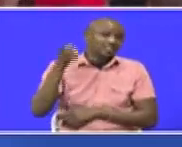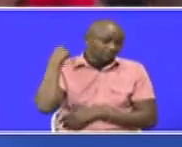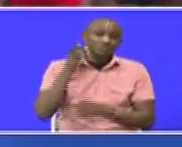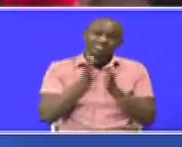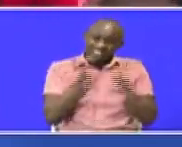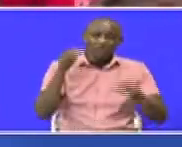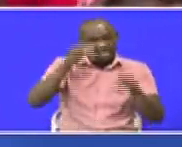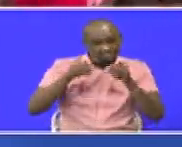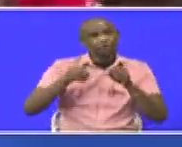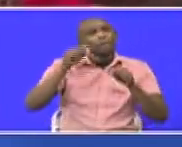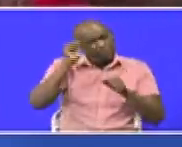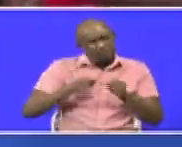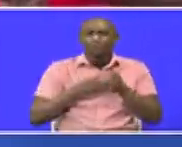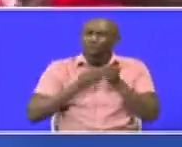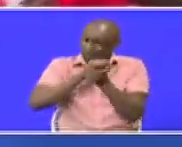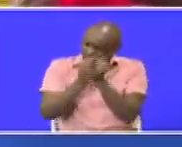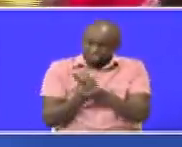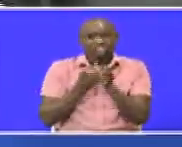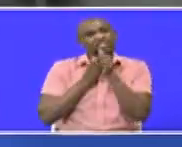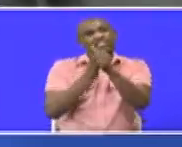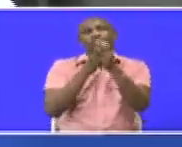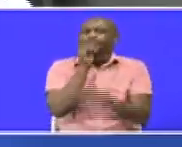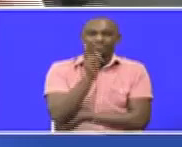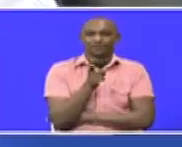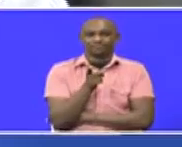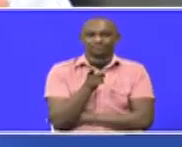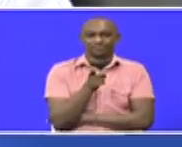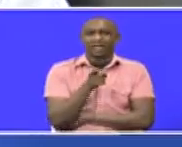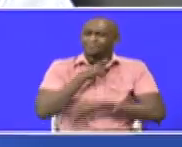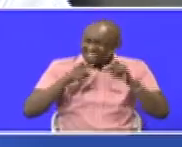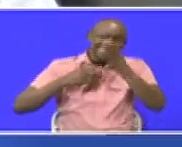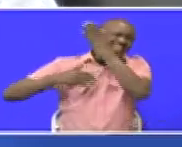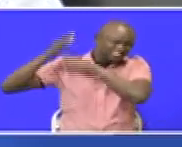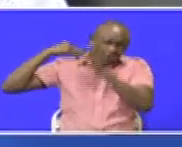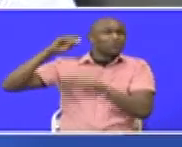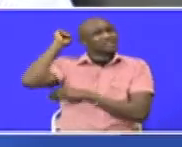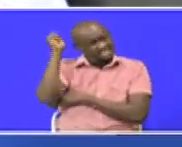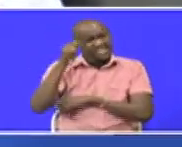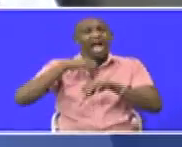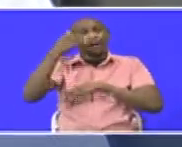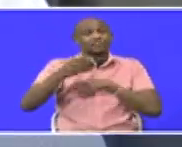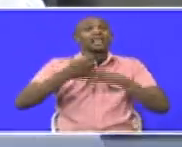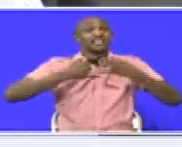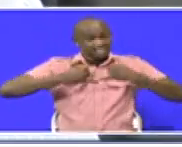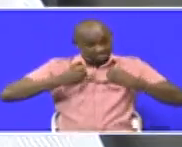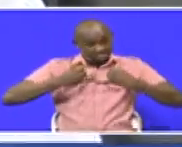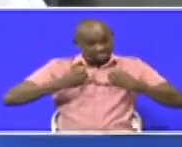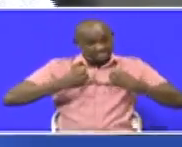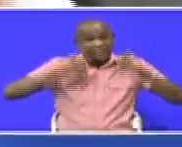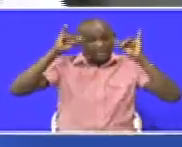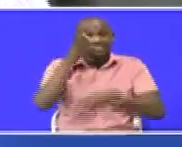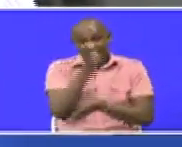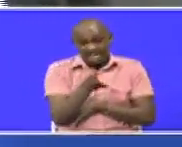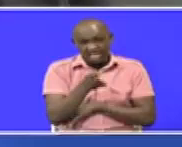if the country's leadership is to be rescued. But in the history of Kenya after independence,